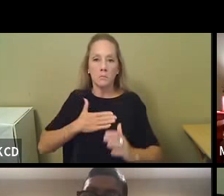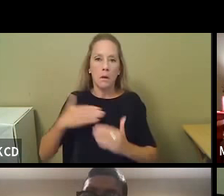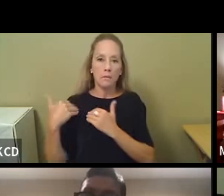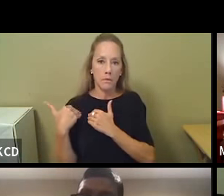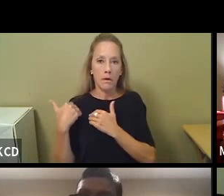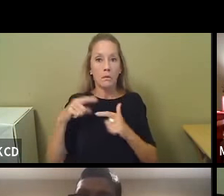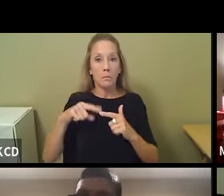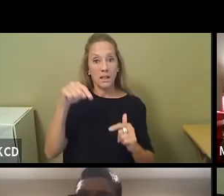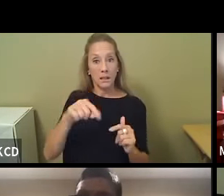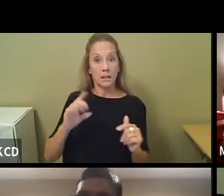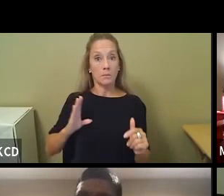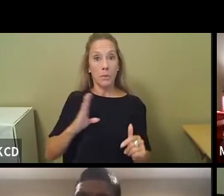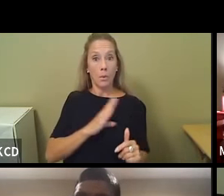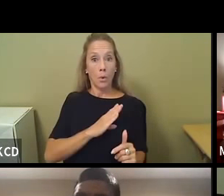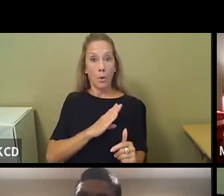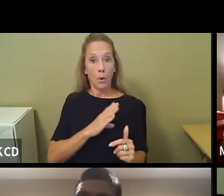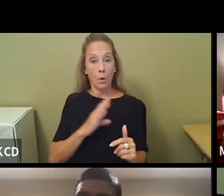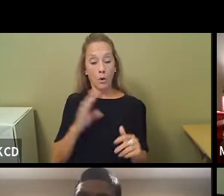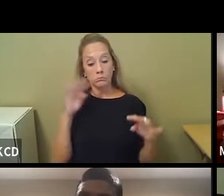is looking at public health.